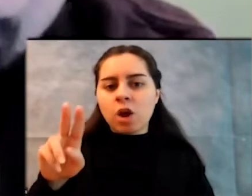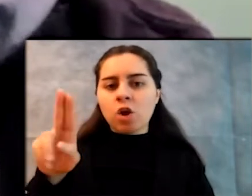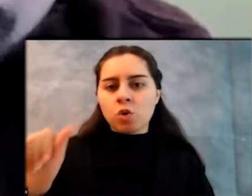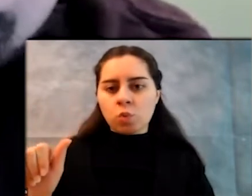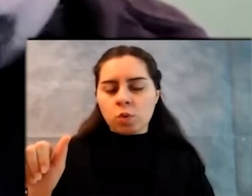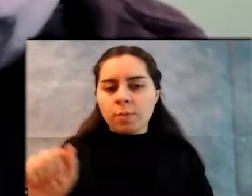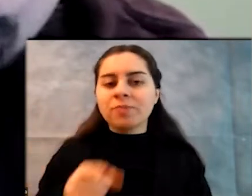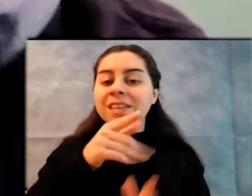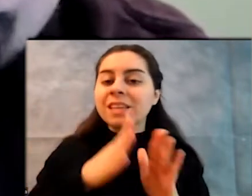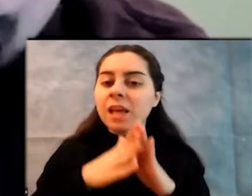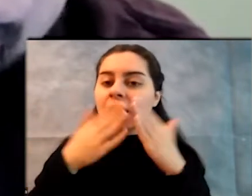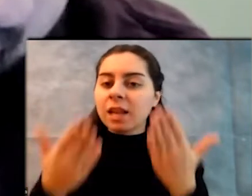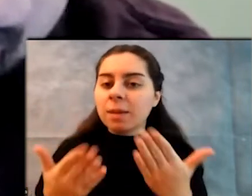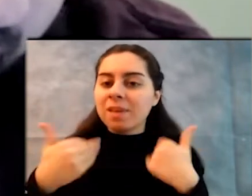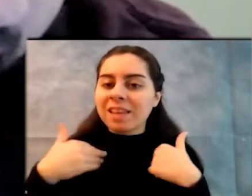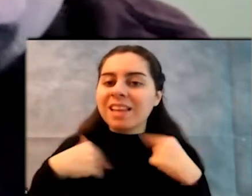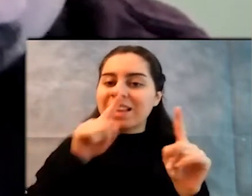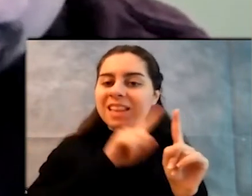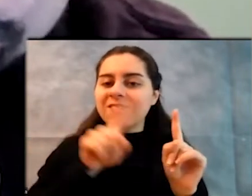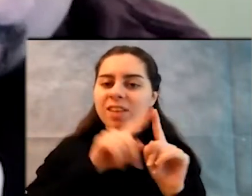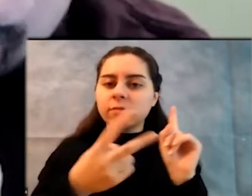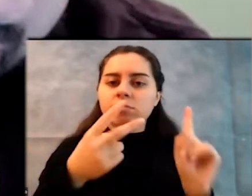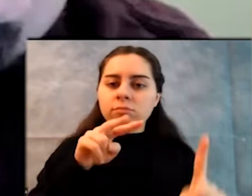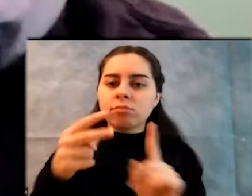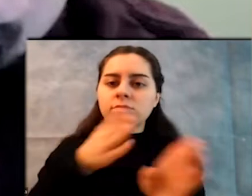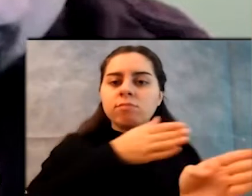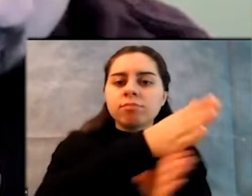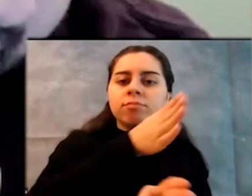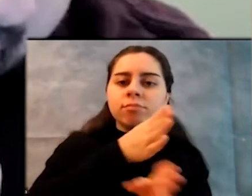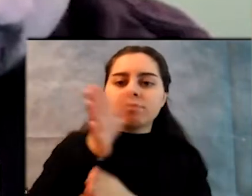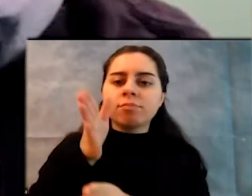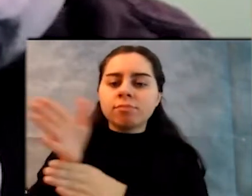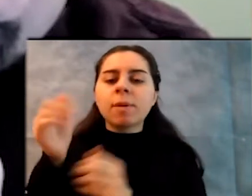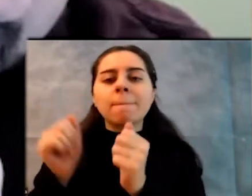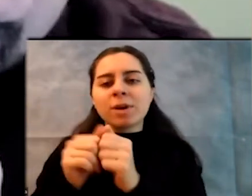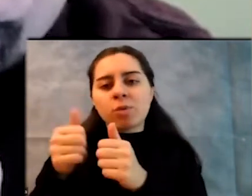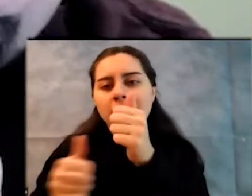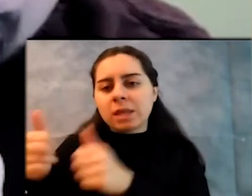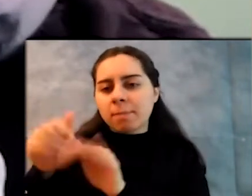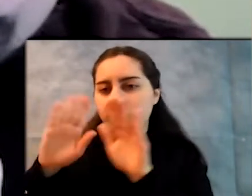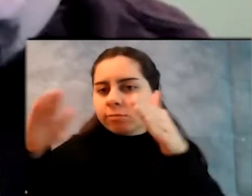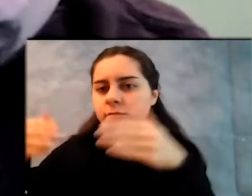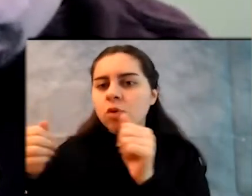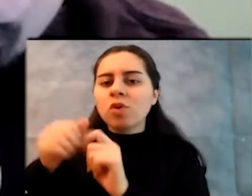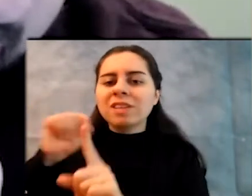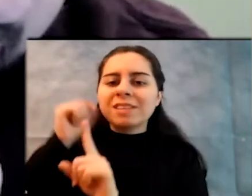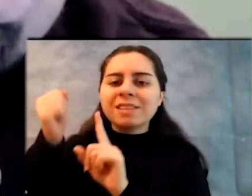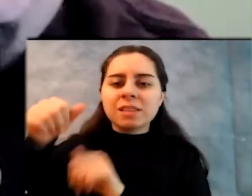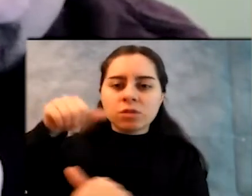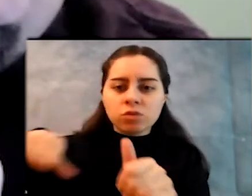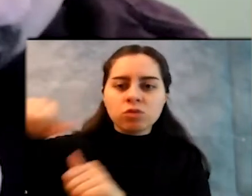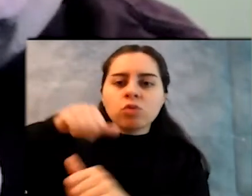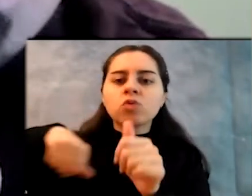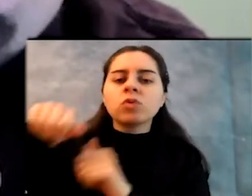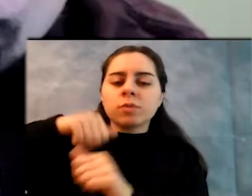This book offers a multidisciplinary social science-oriented perspective on Latinx studies, including the social histories